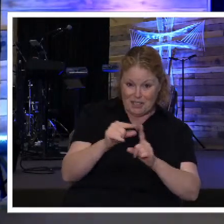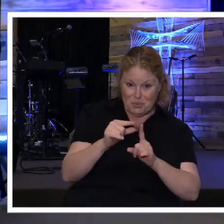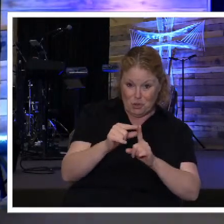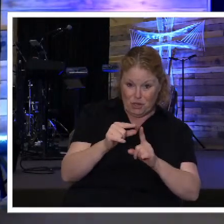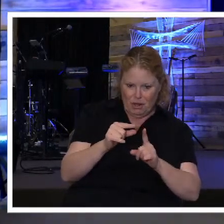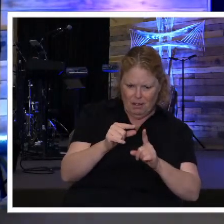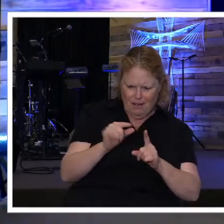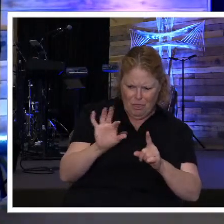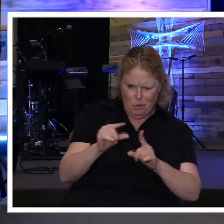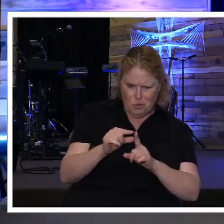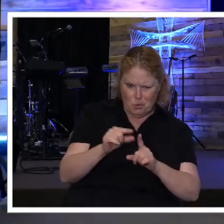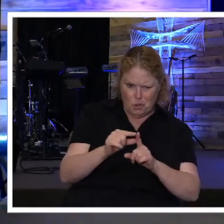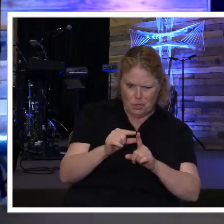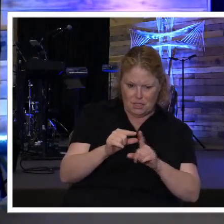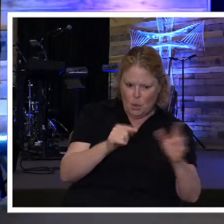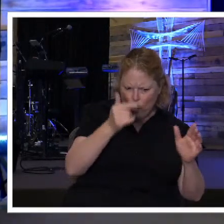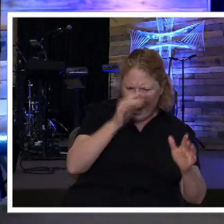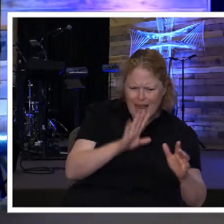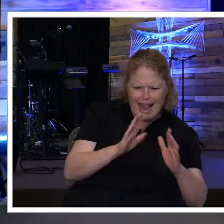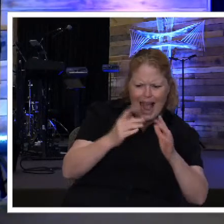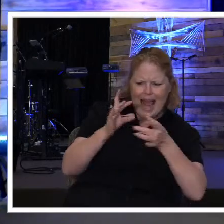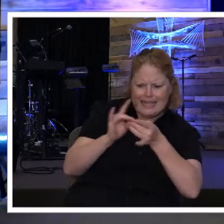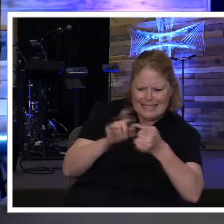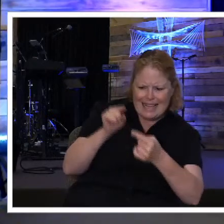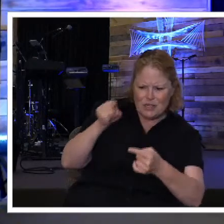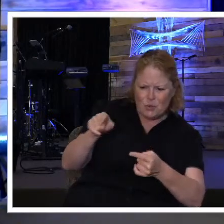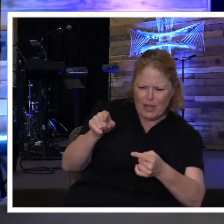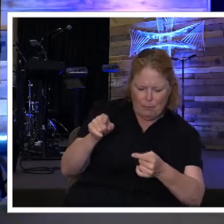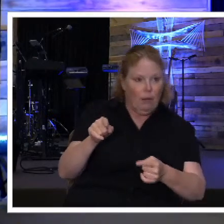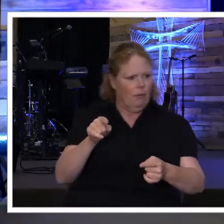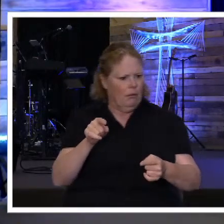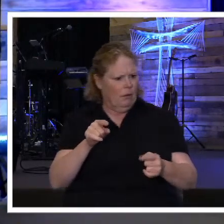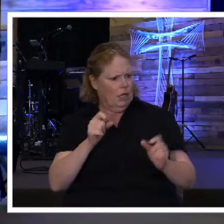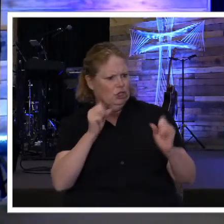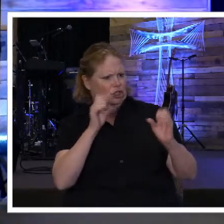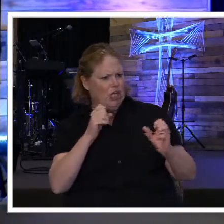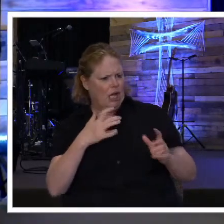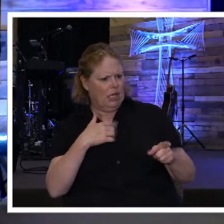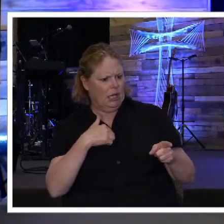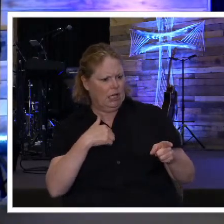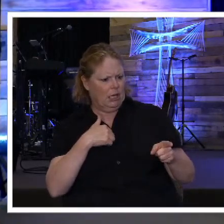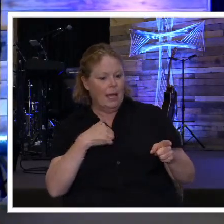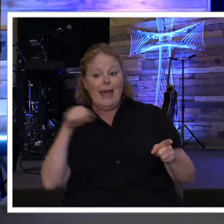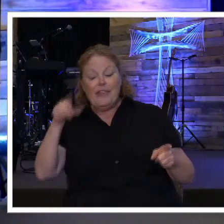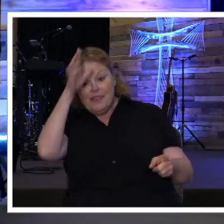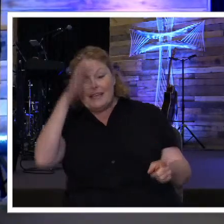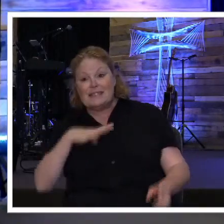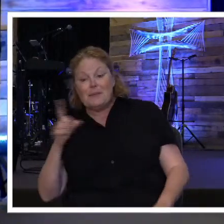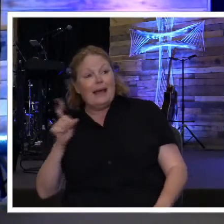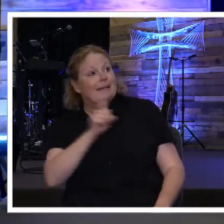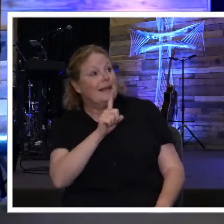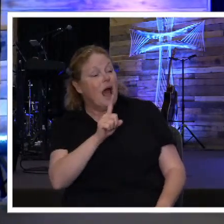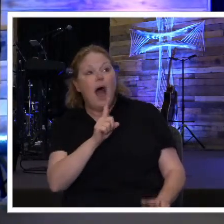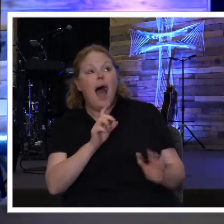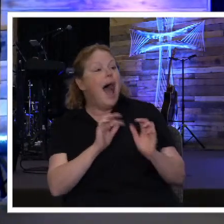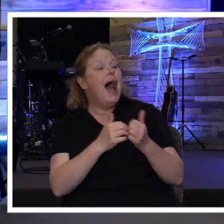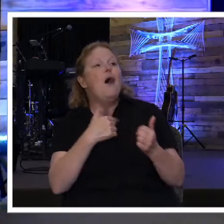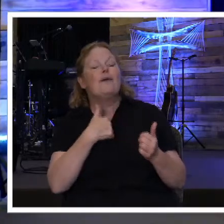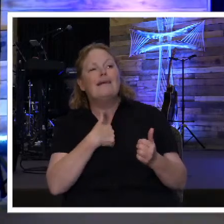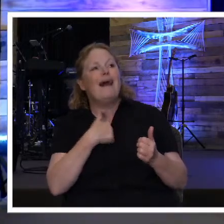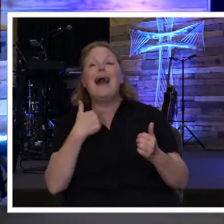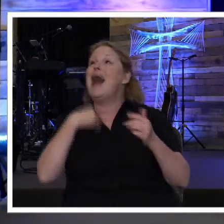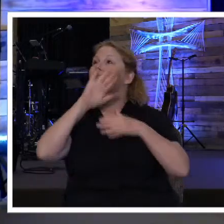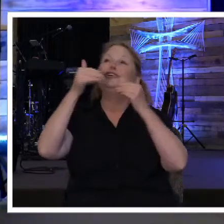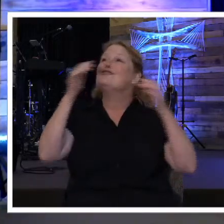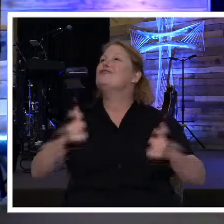shocking words from Jesus. And I'll tell you why. This man approached Jesus and said to him, how can I have